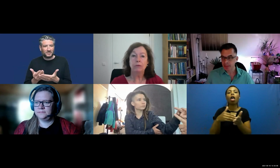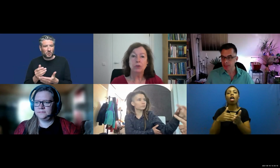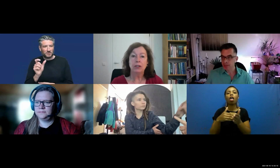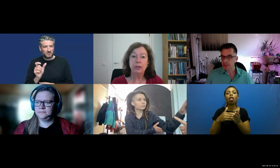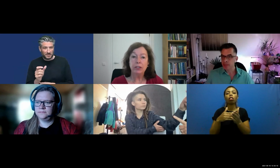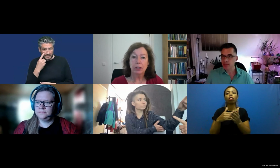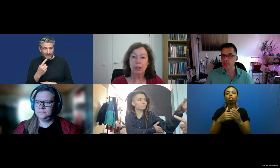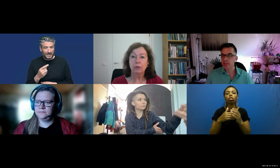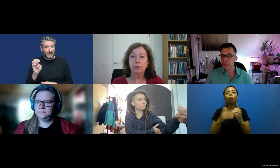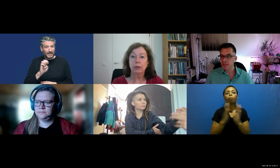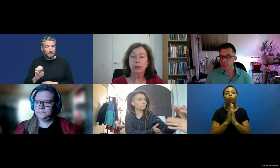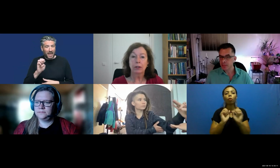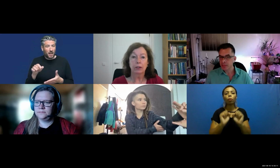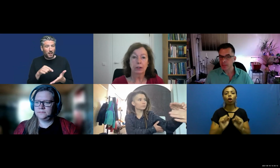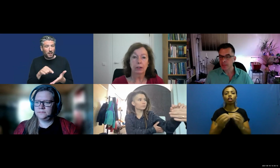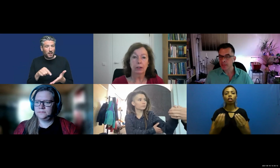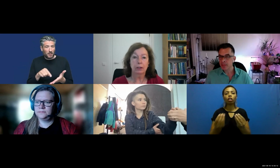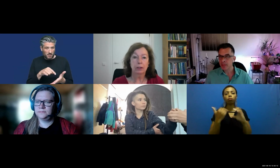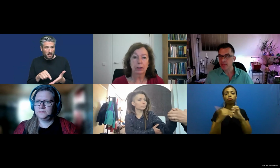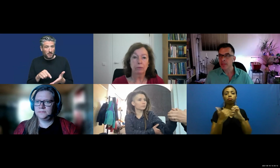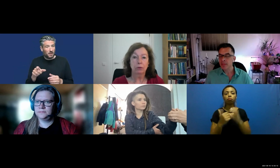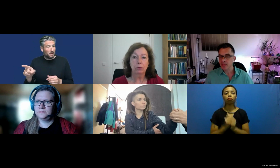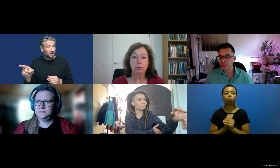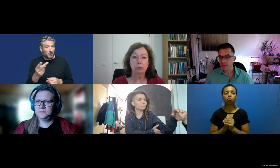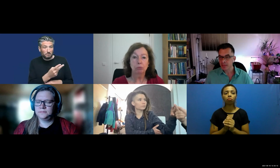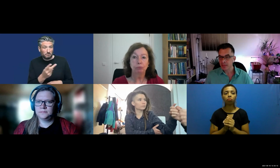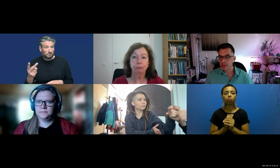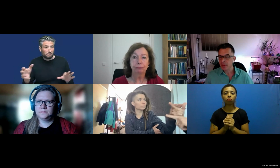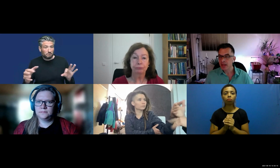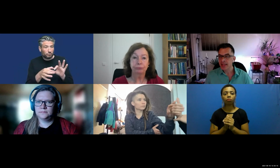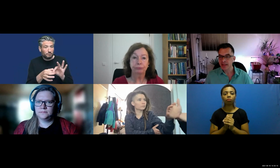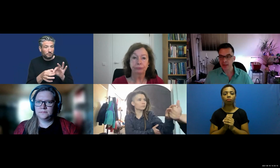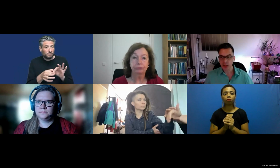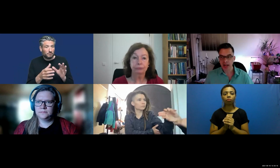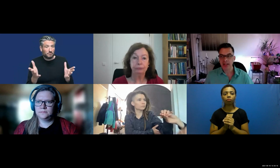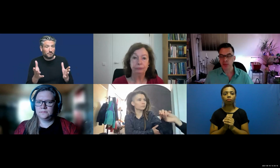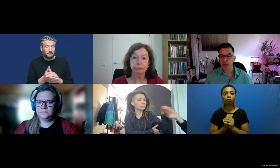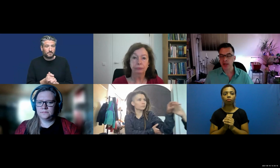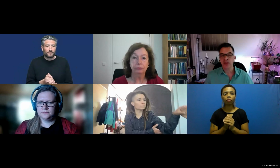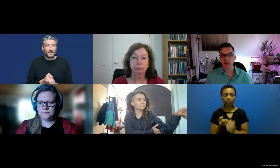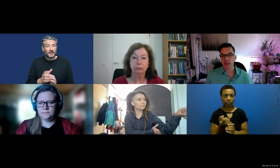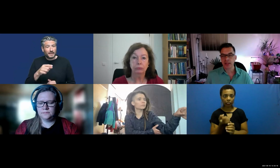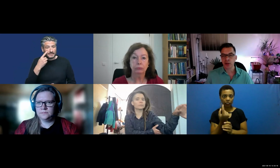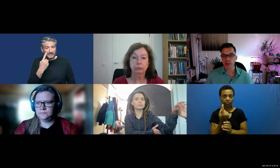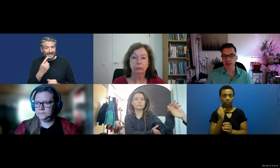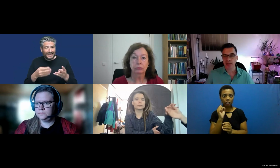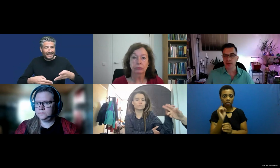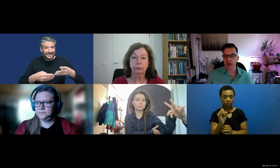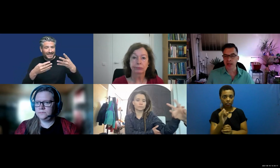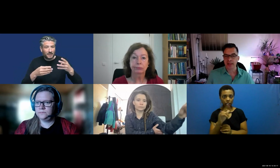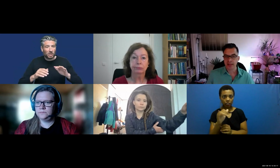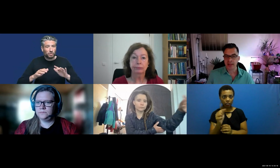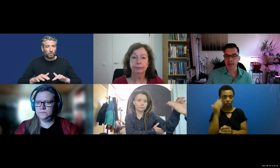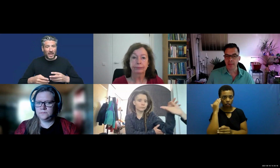We have to see if Lisa can follow. It's in the chat as well, so Lisa should be able